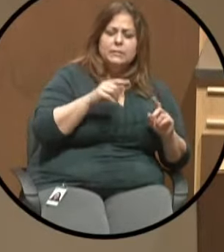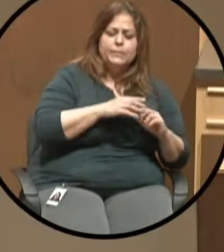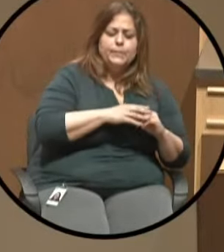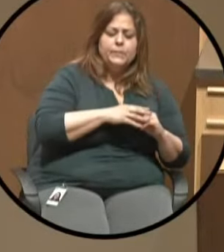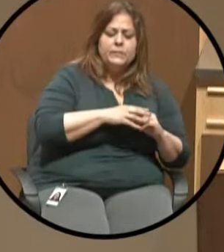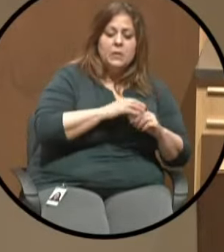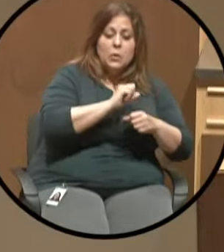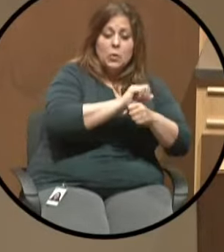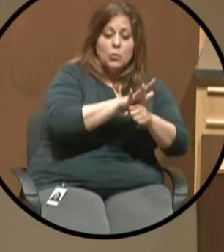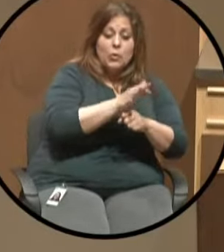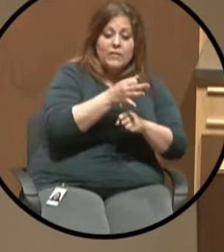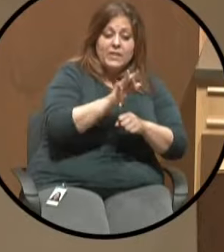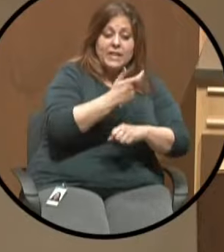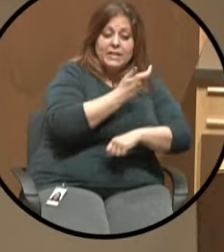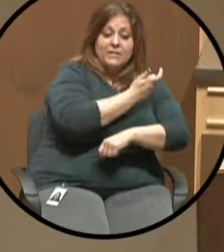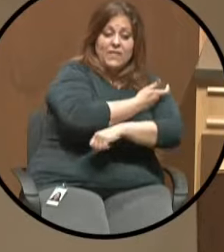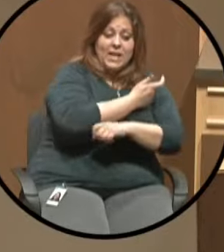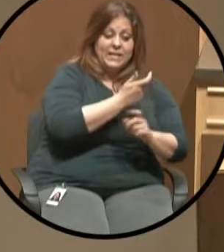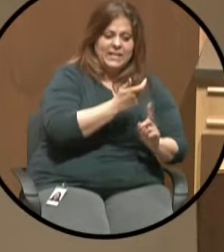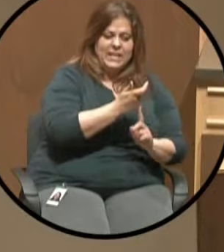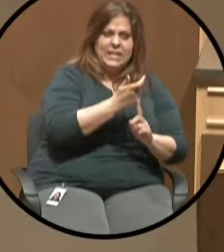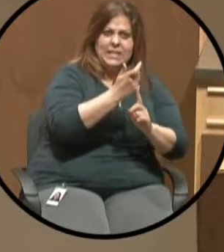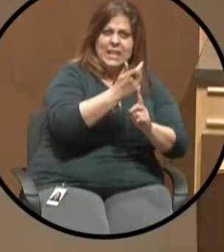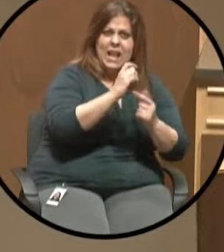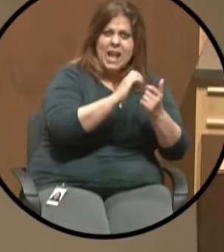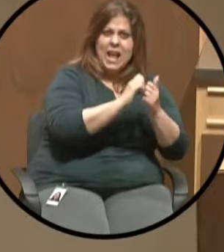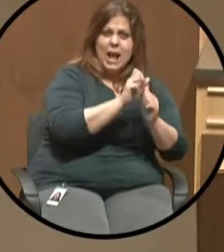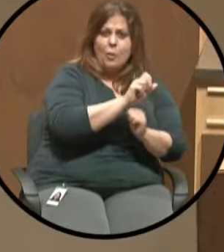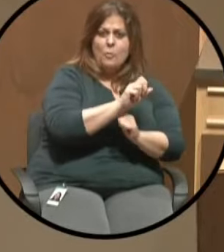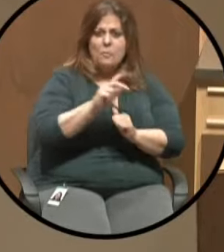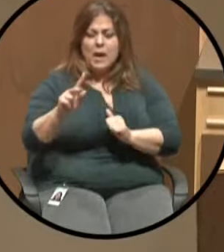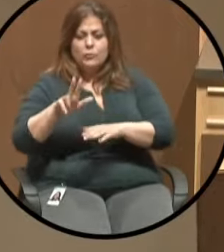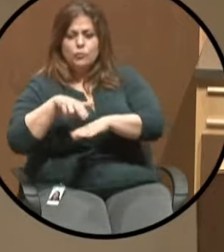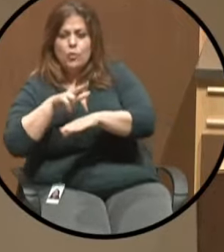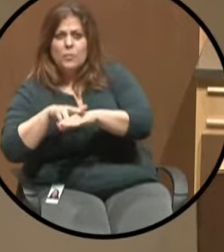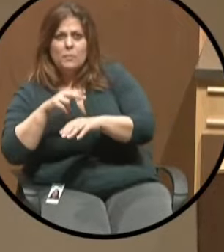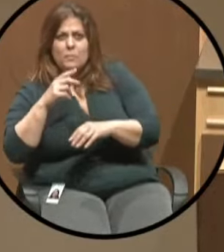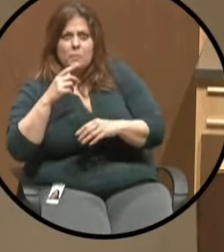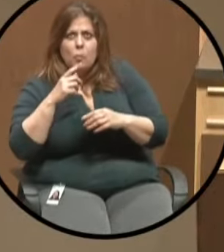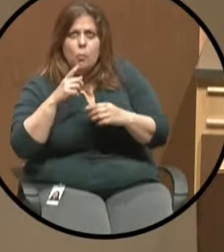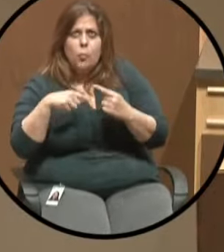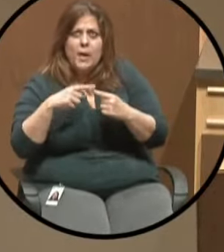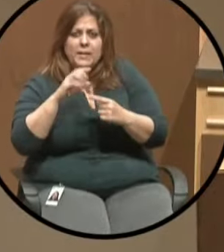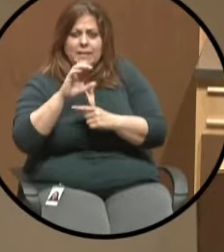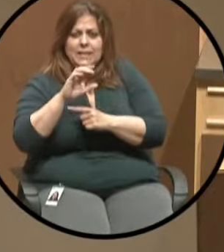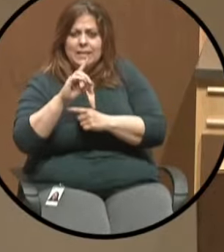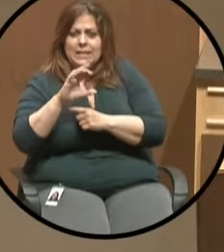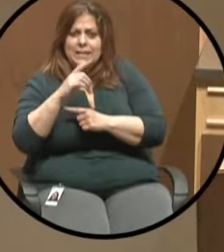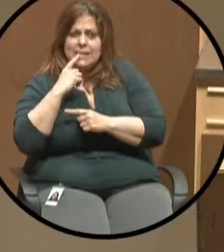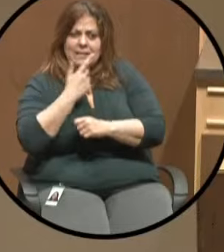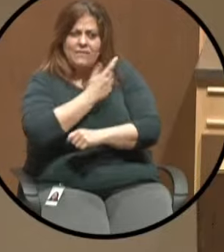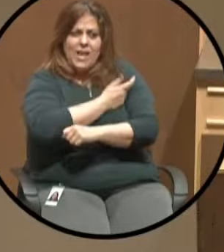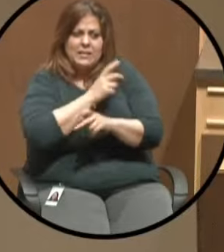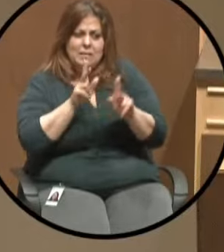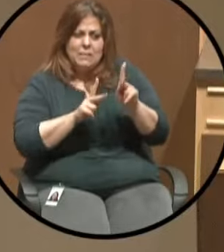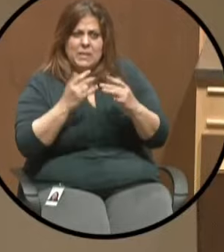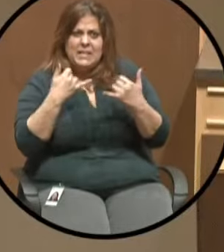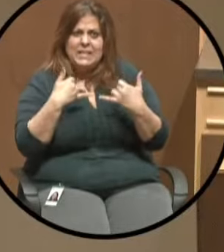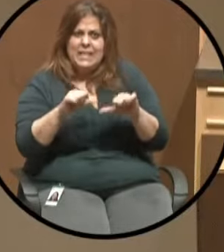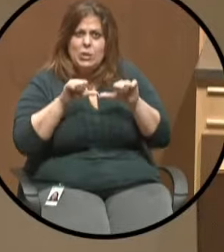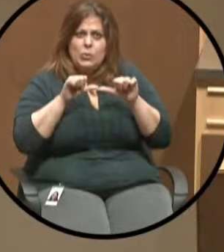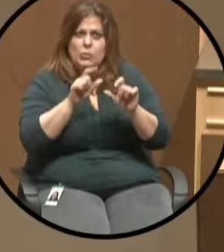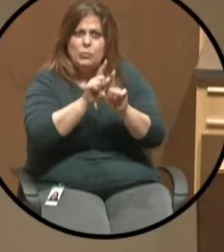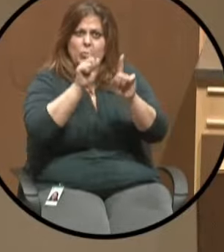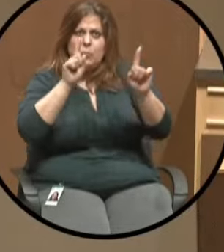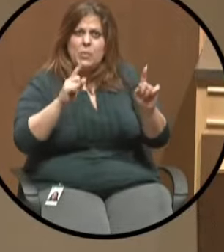How will the COVID-19 vaccine return us to normalcy when the CDC is recommending that vaccinated people continue to socially